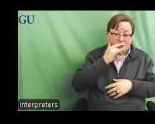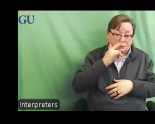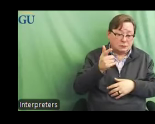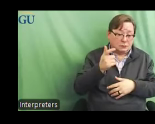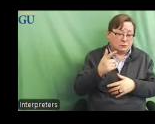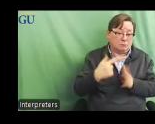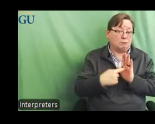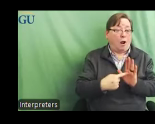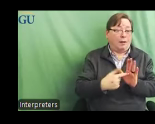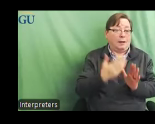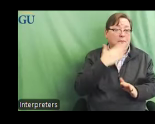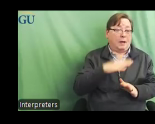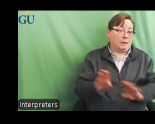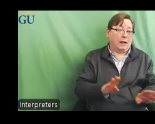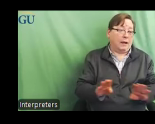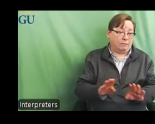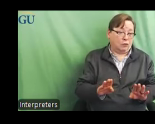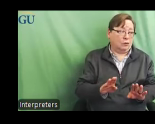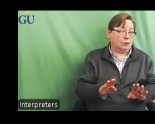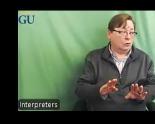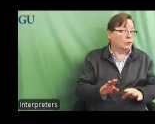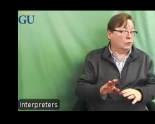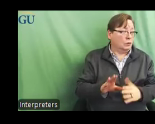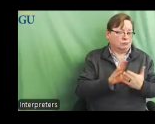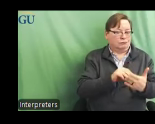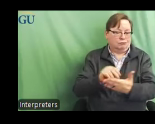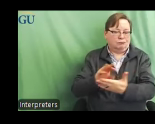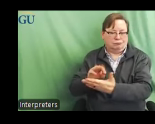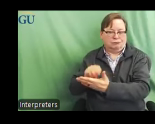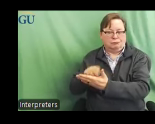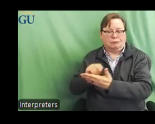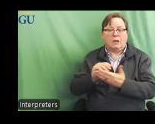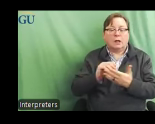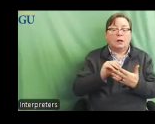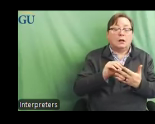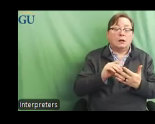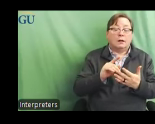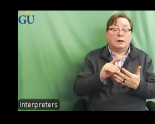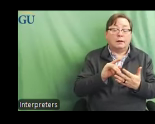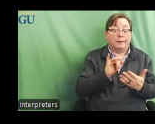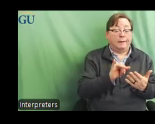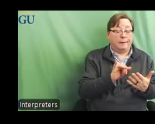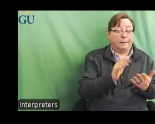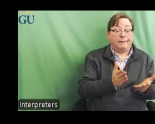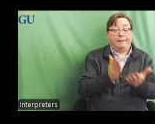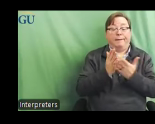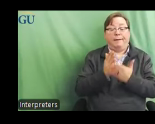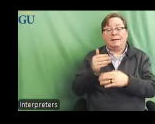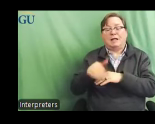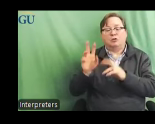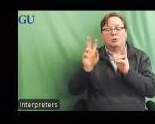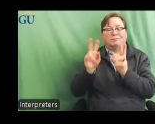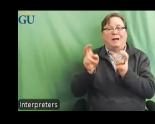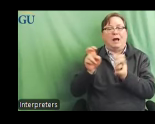bad behavior. From there, it was suggested that we move her to a normal preschool, which was